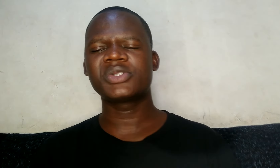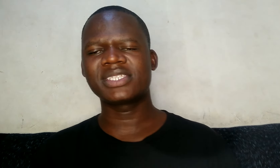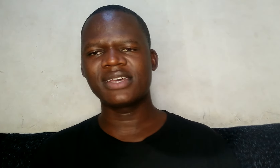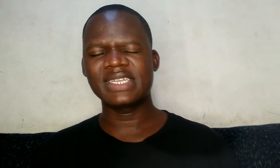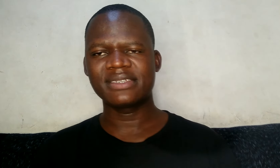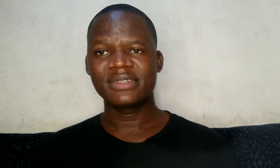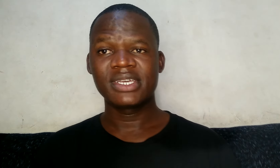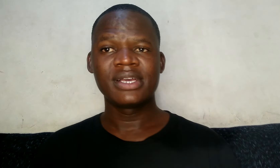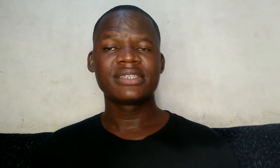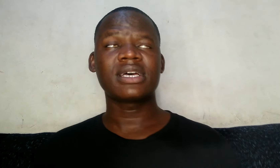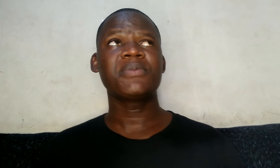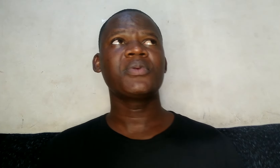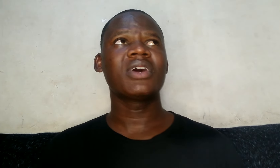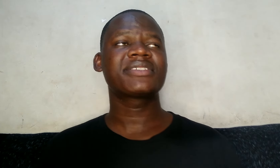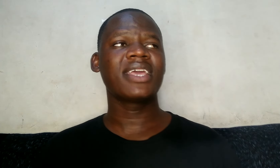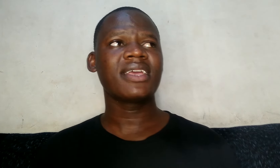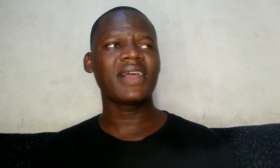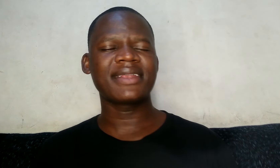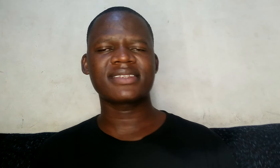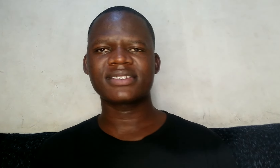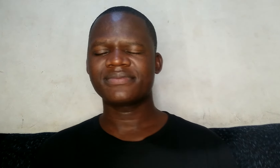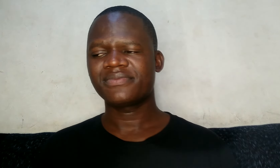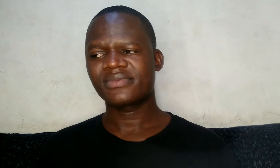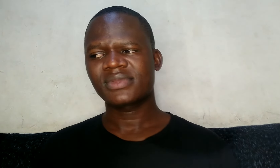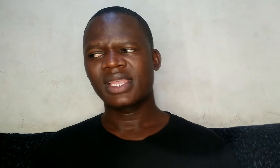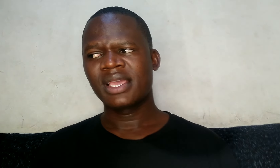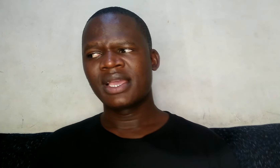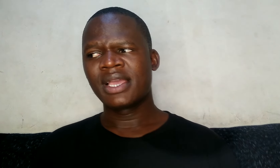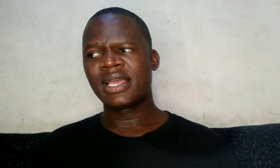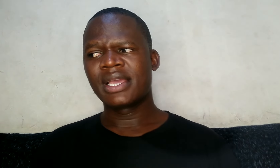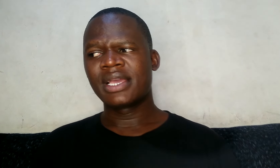home 2027. Some people are saying that